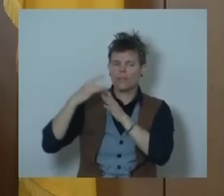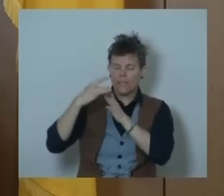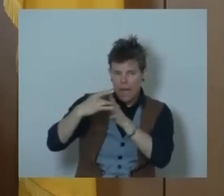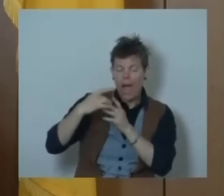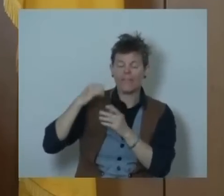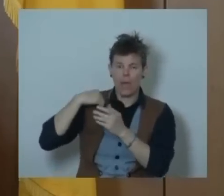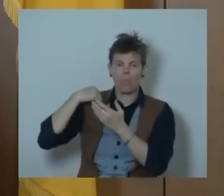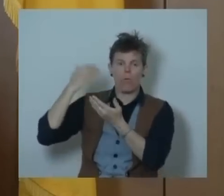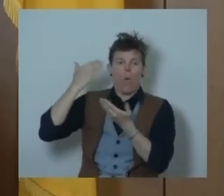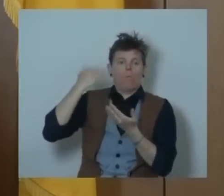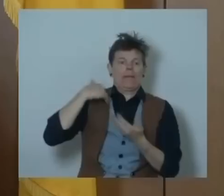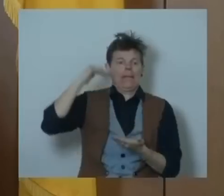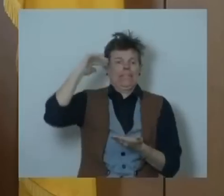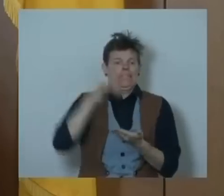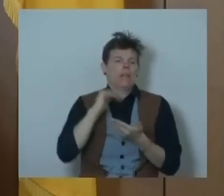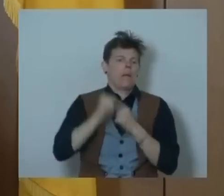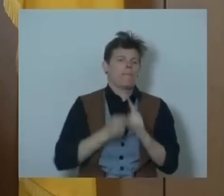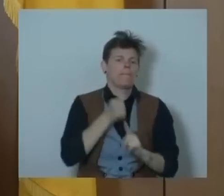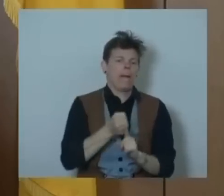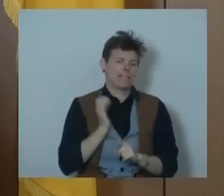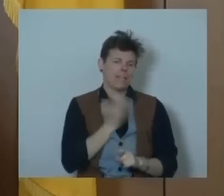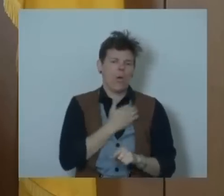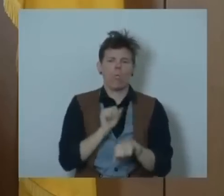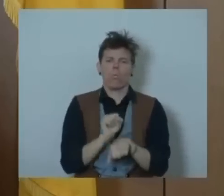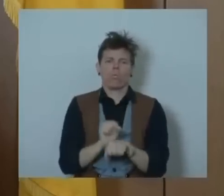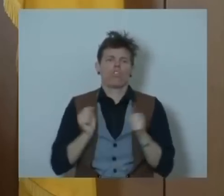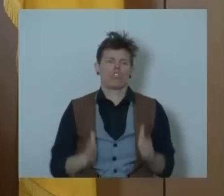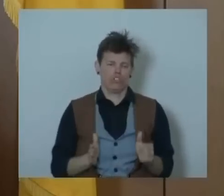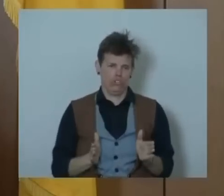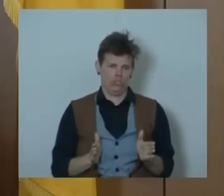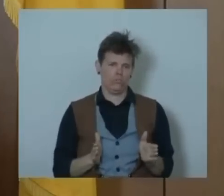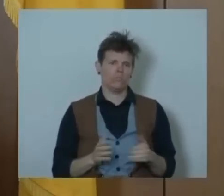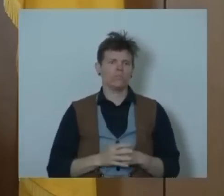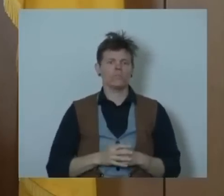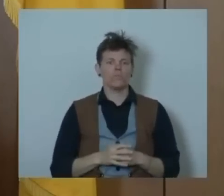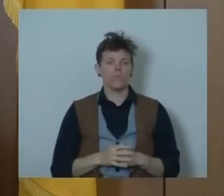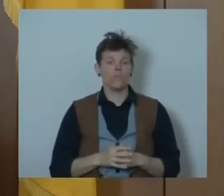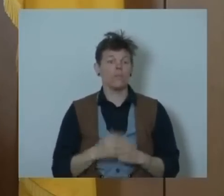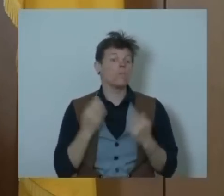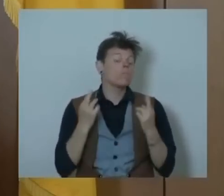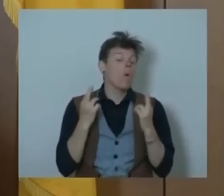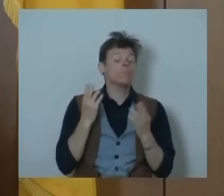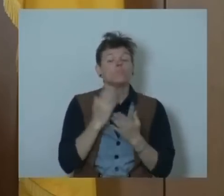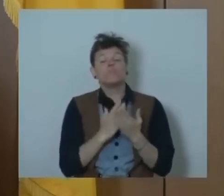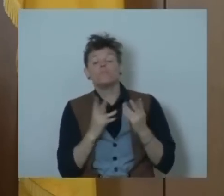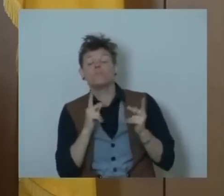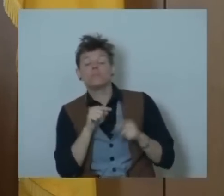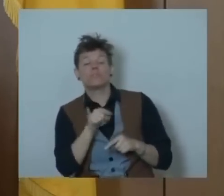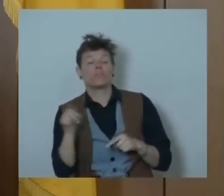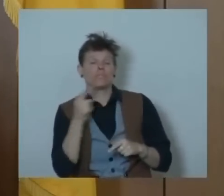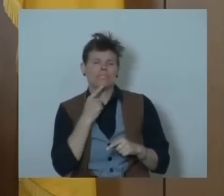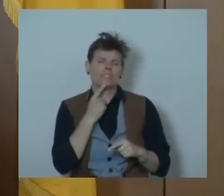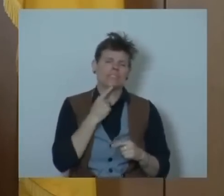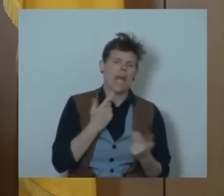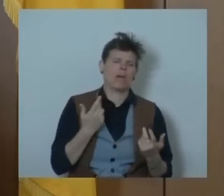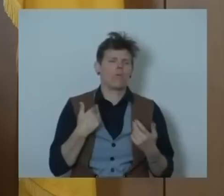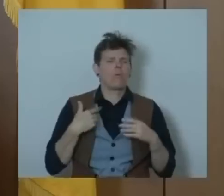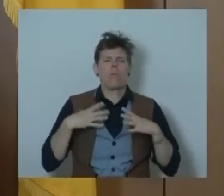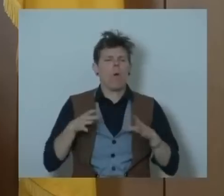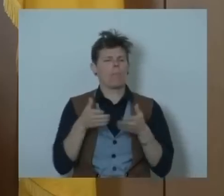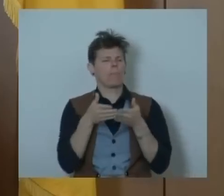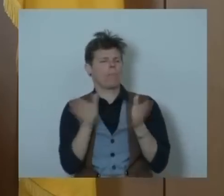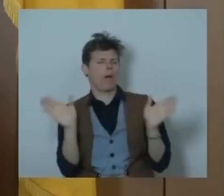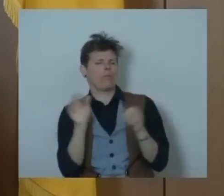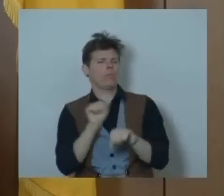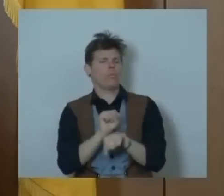their workers. And sometimes New Mexicans will say, well, you know what, we don't want public workers. Let's focus on the private sector, right?